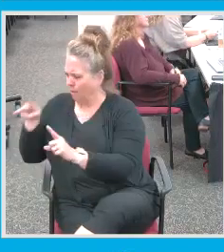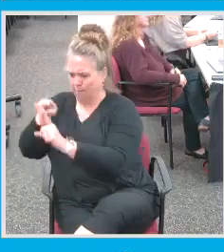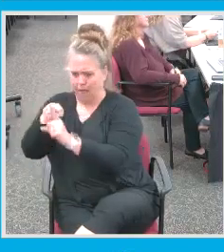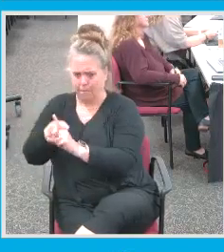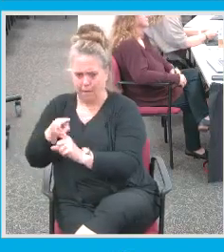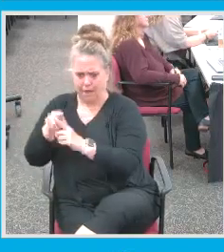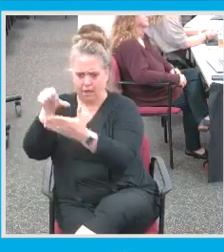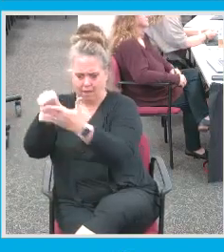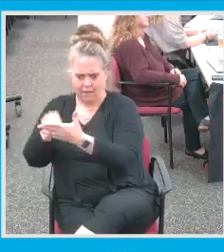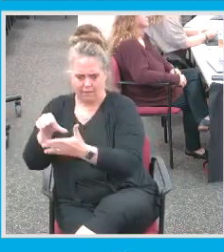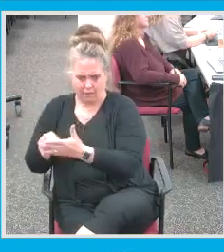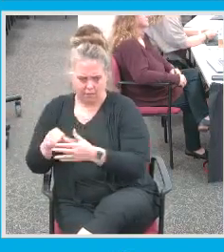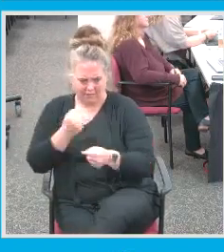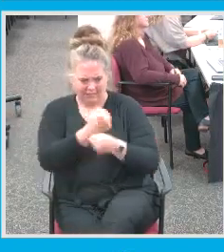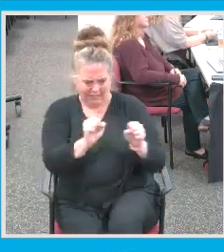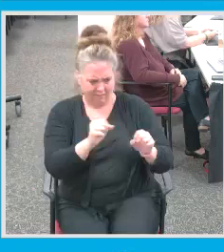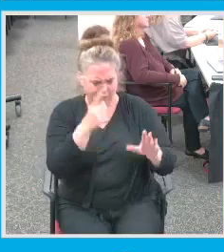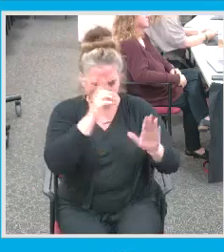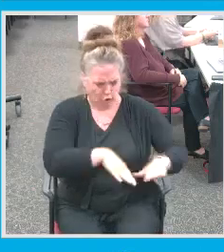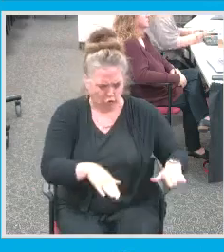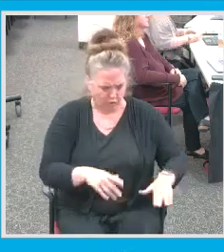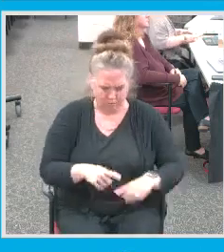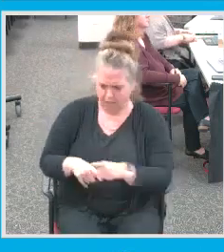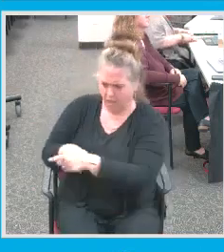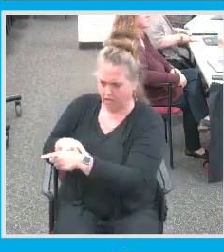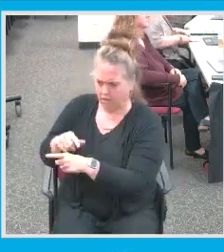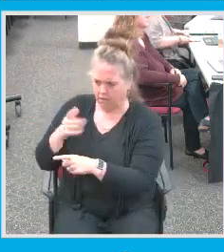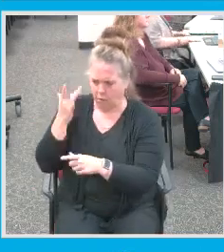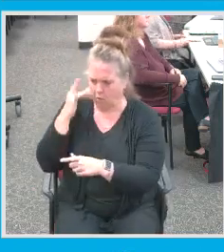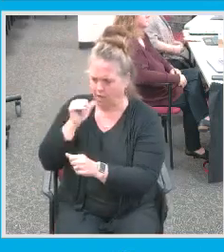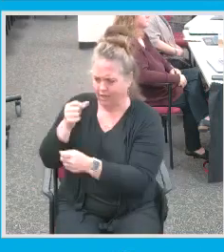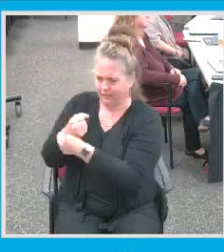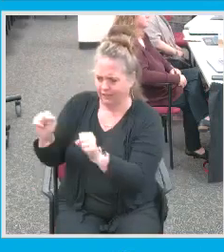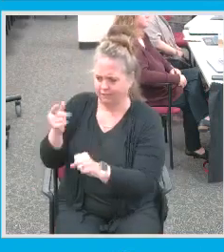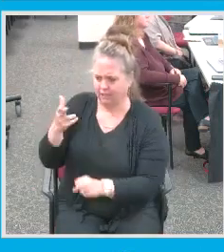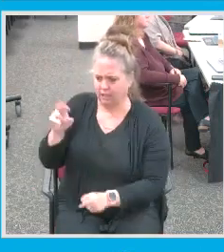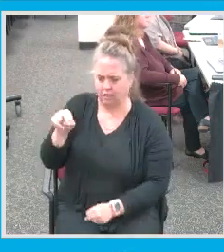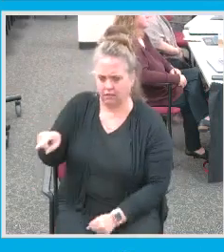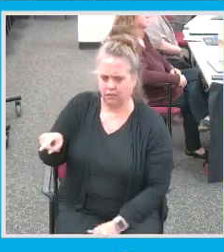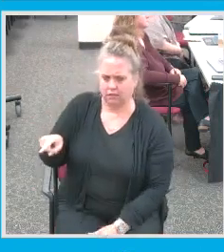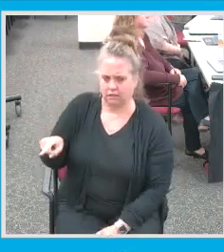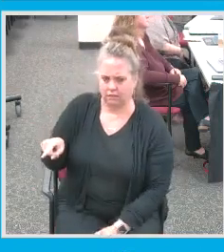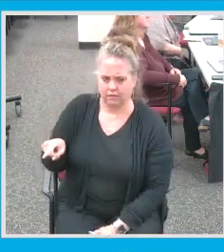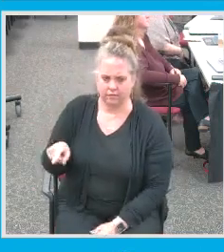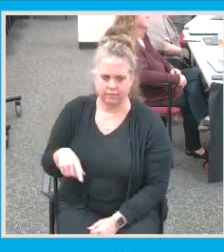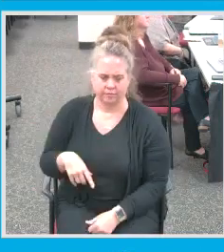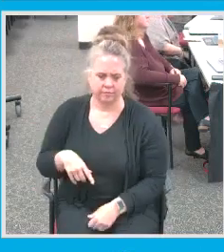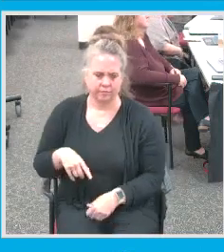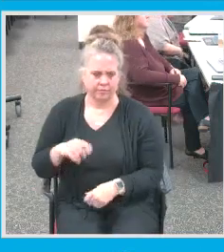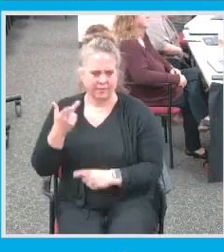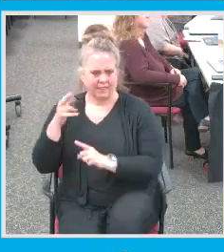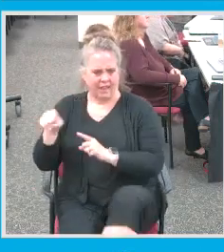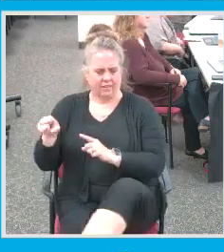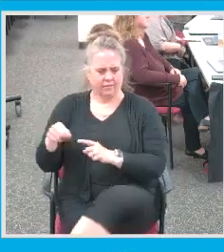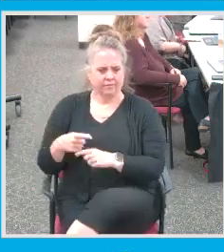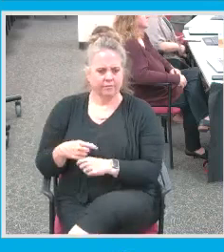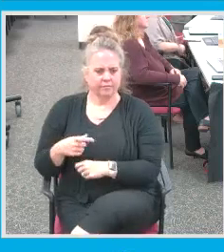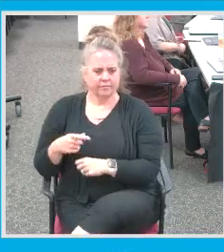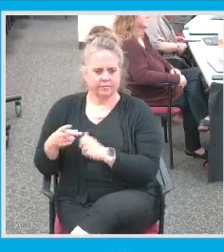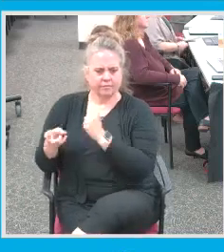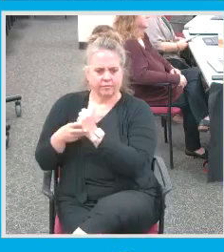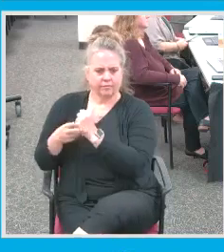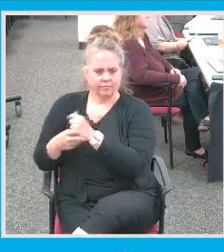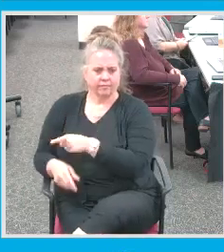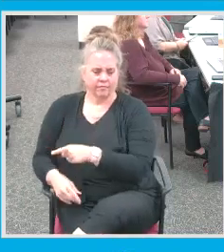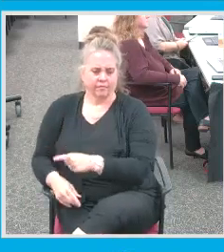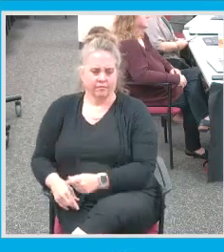A few of the things that we are doing already to engage in strategies to promote safe storage include the Colorado Gun Shop